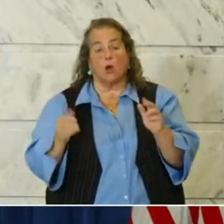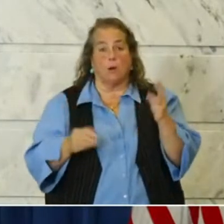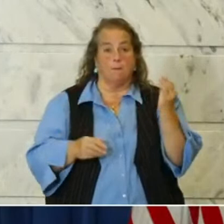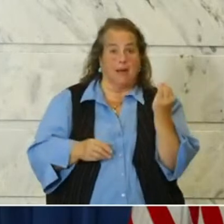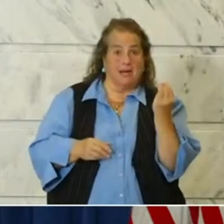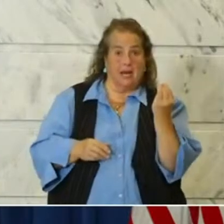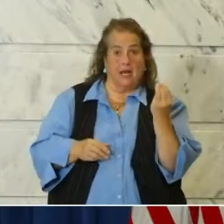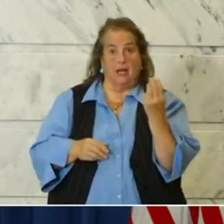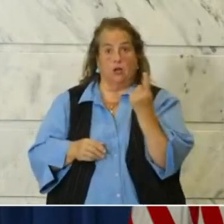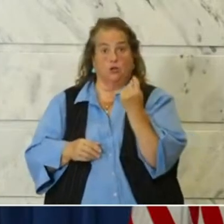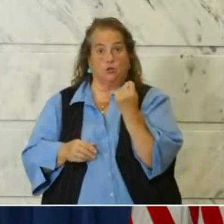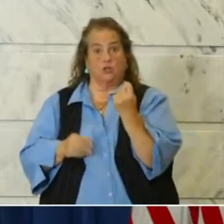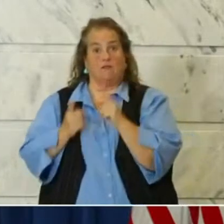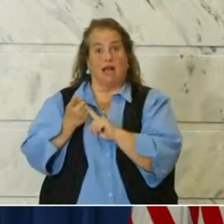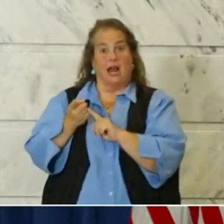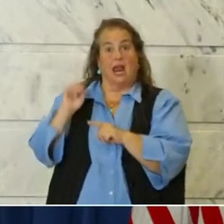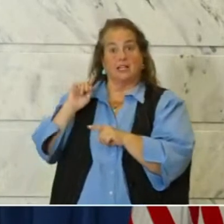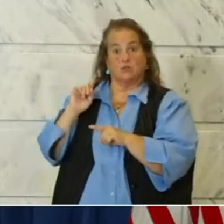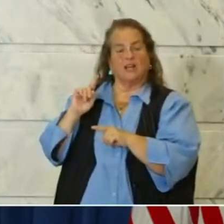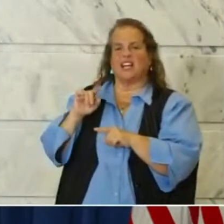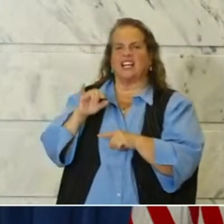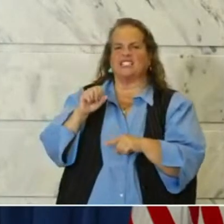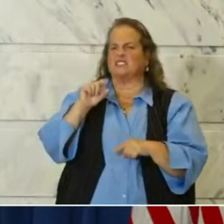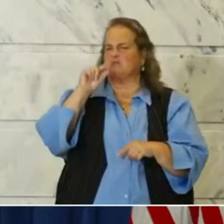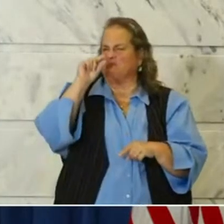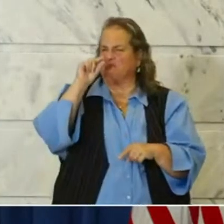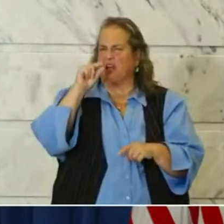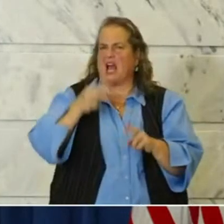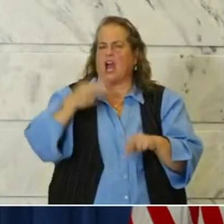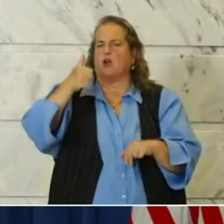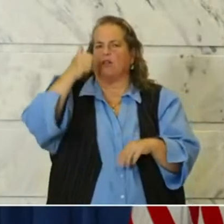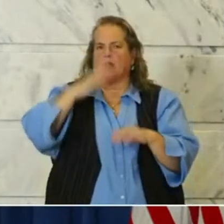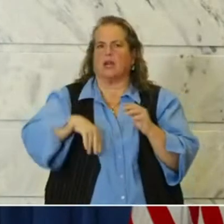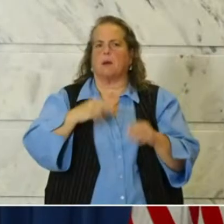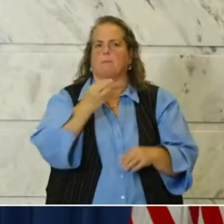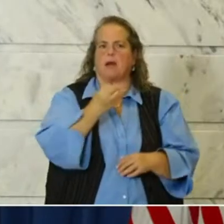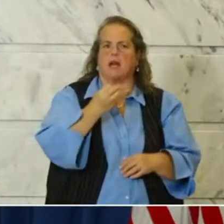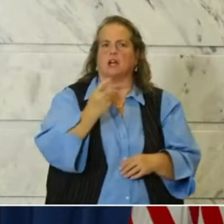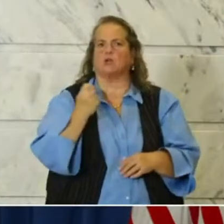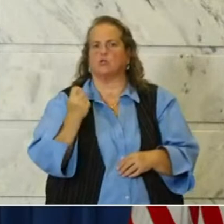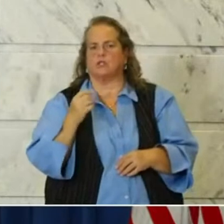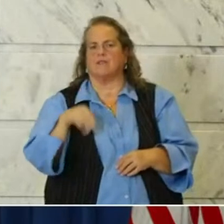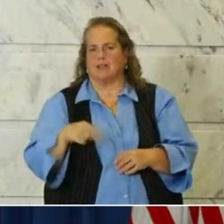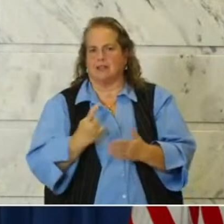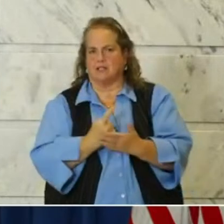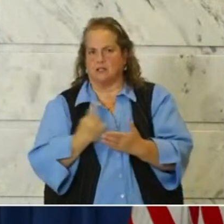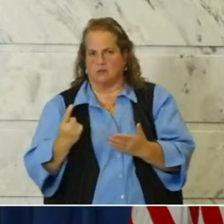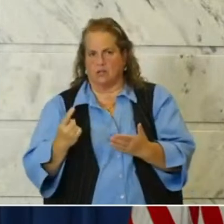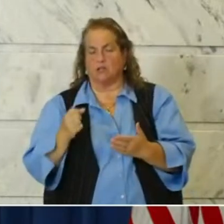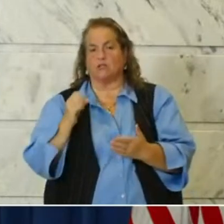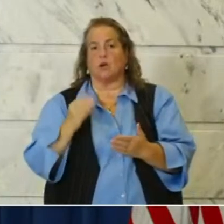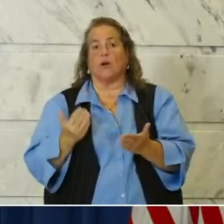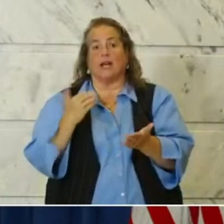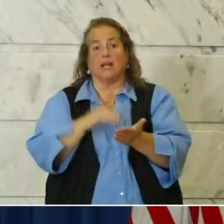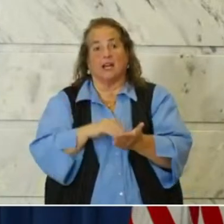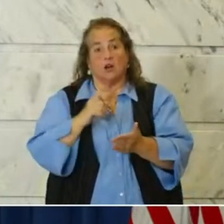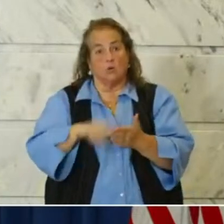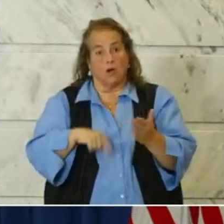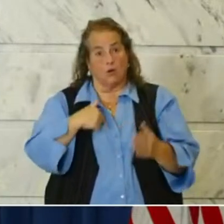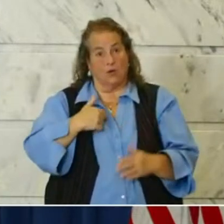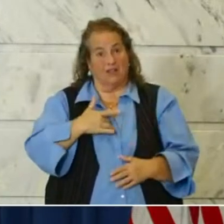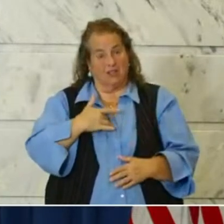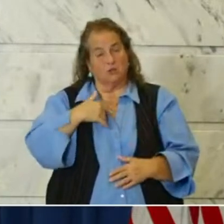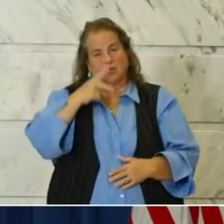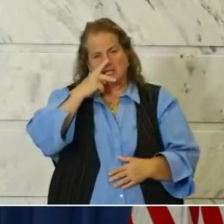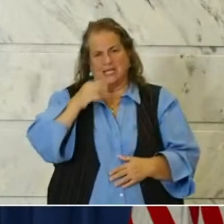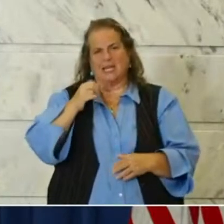Tuesday of last week, it's just barely higher than Monday and Tuesday of this week. So again, what we believe we